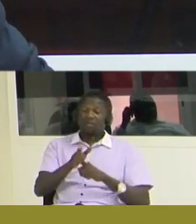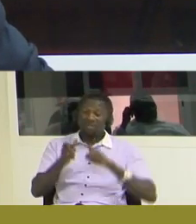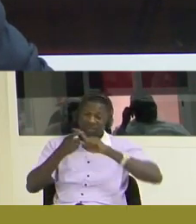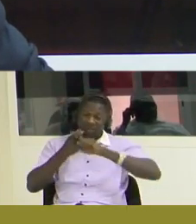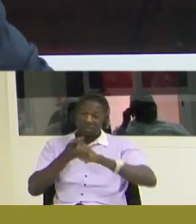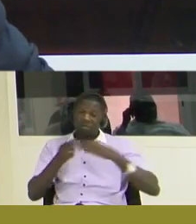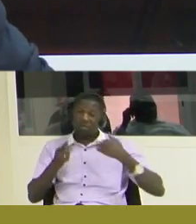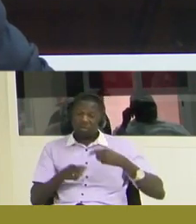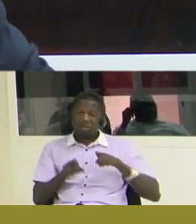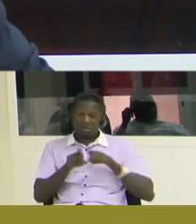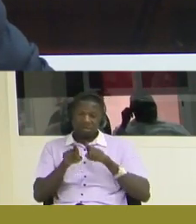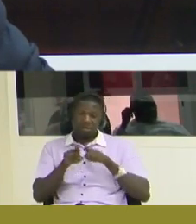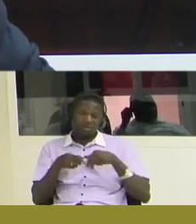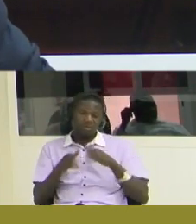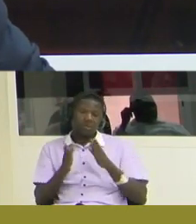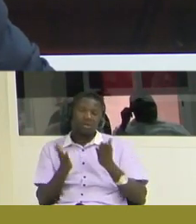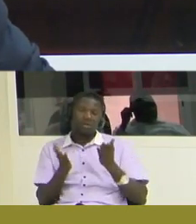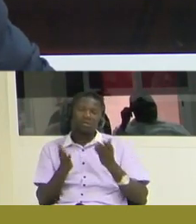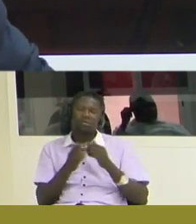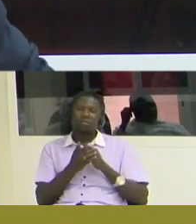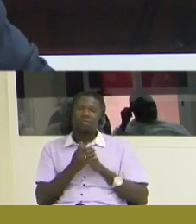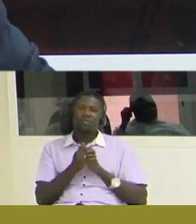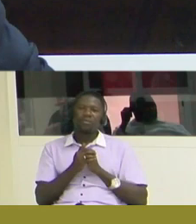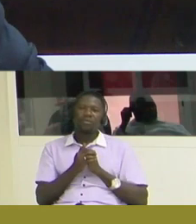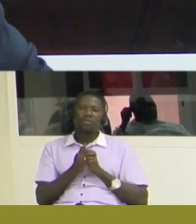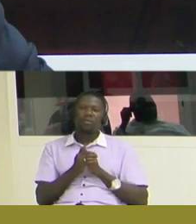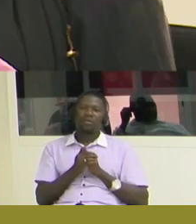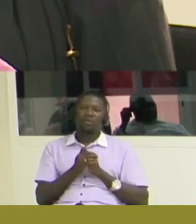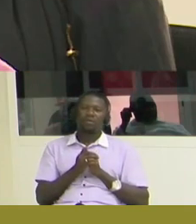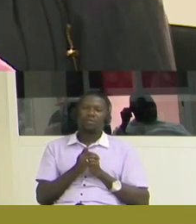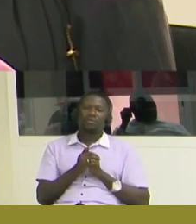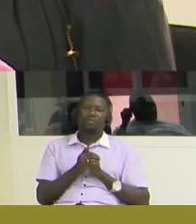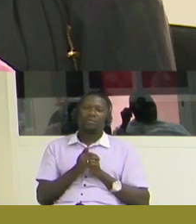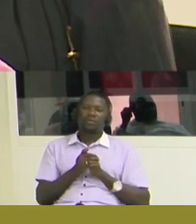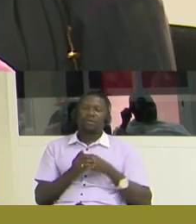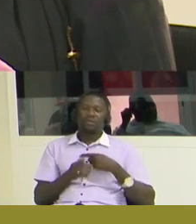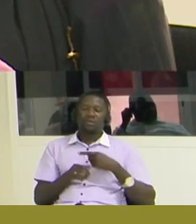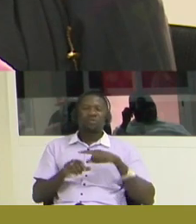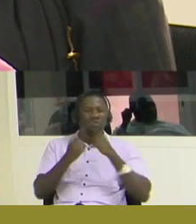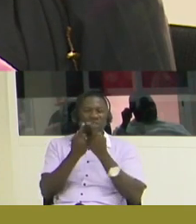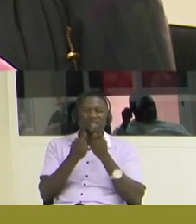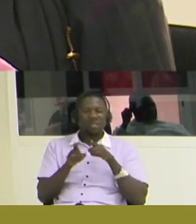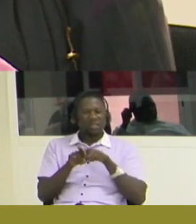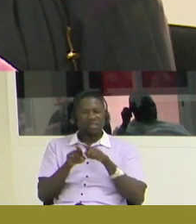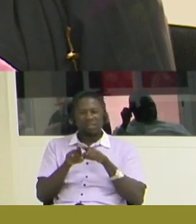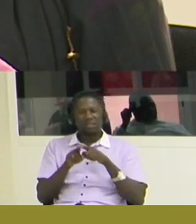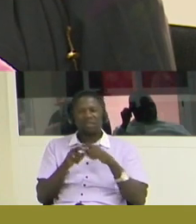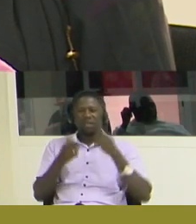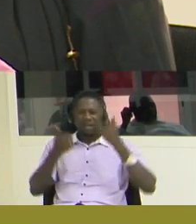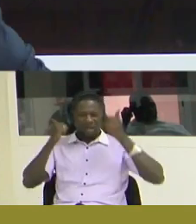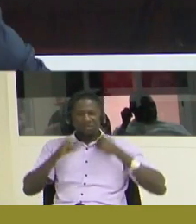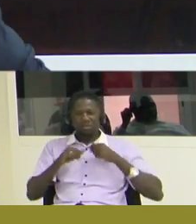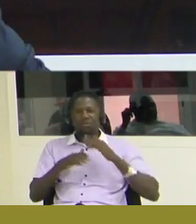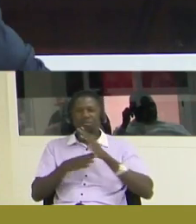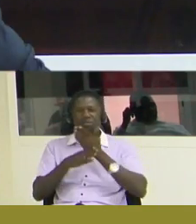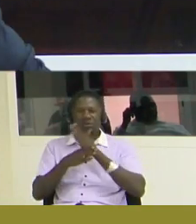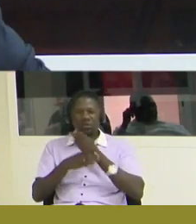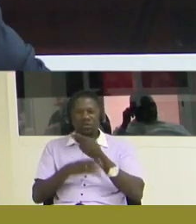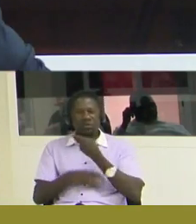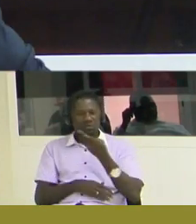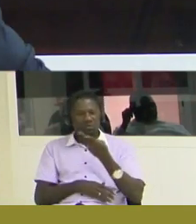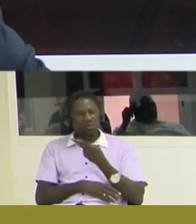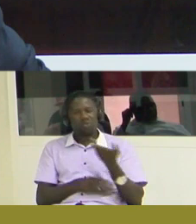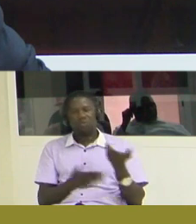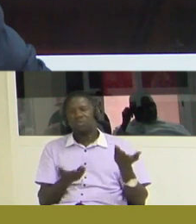people like this and in coupon and matter something like that comes to happen between you